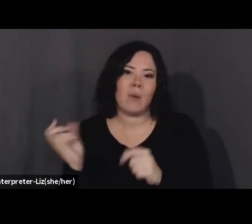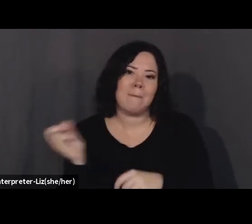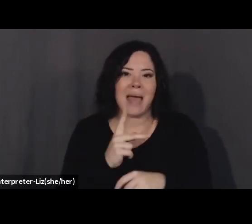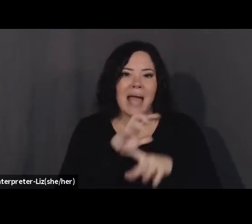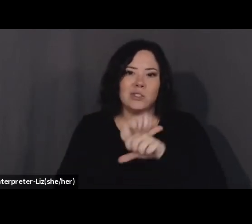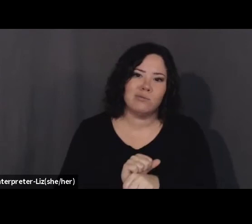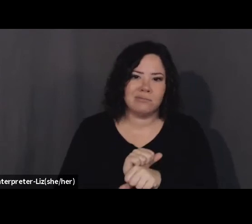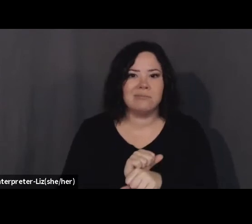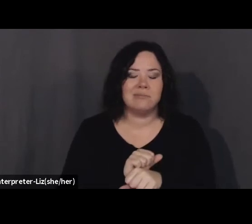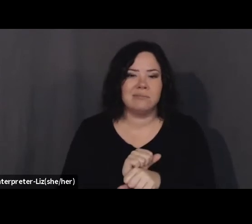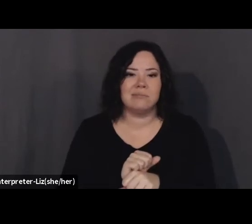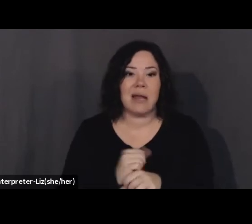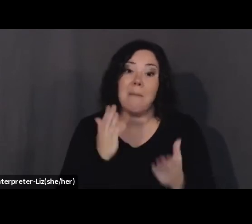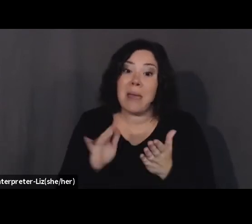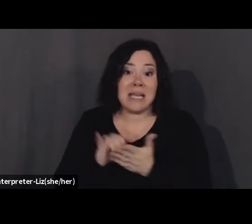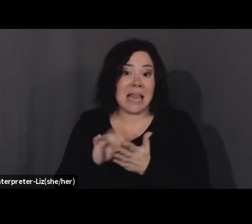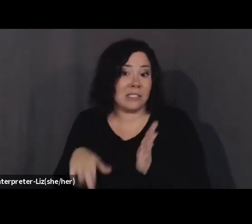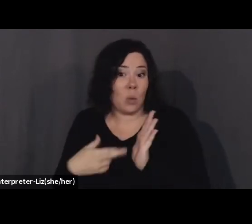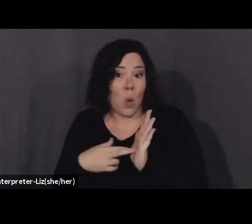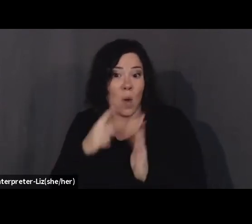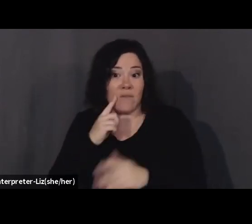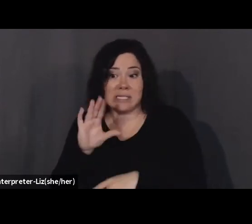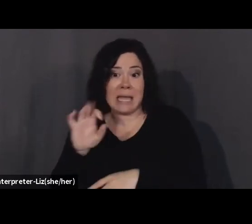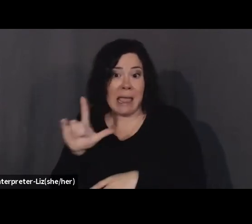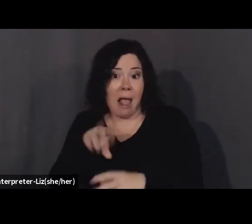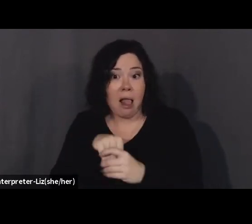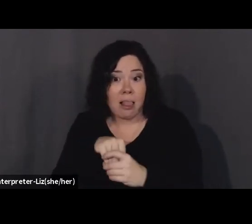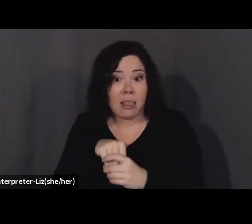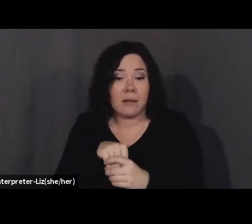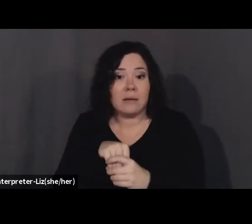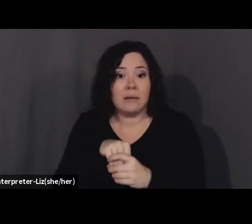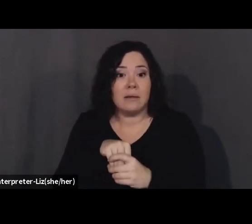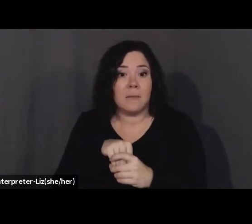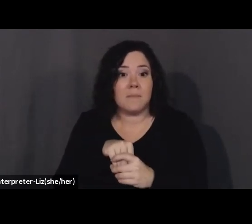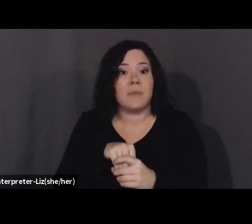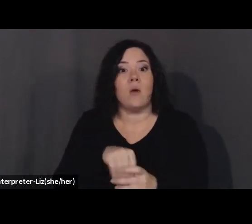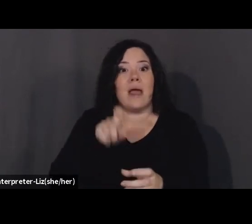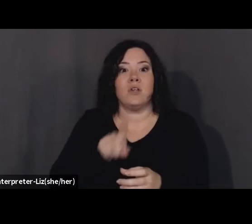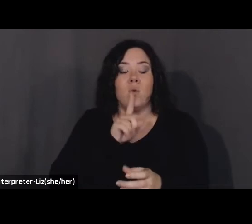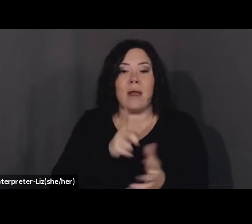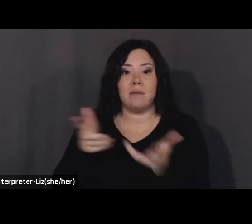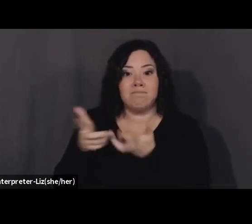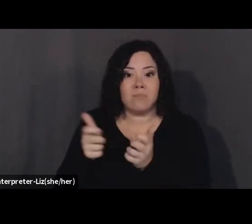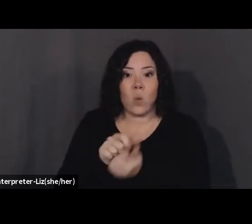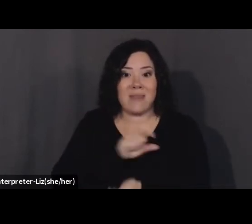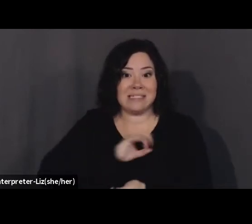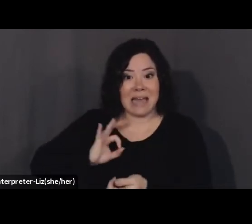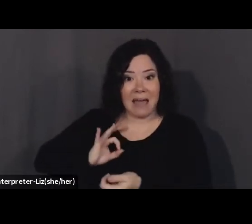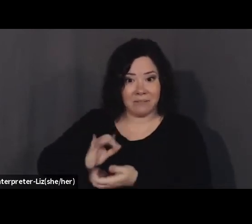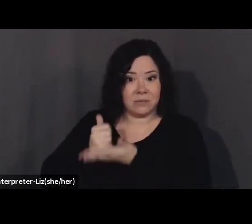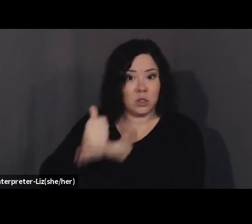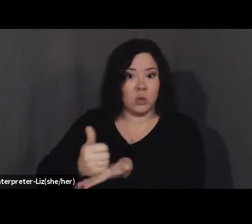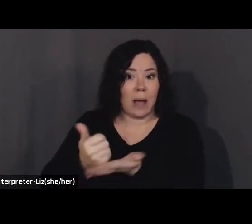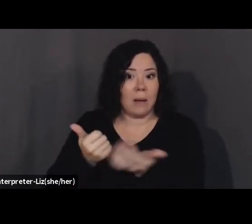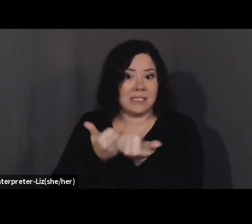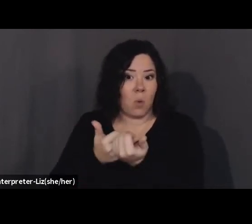role maybe for the CIL, that it was partially also engagement and really working closely with the CIL staff that helped support some